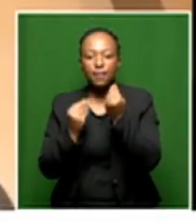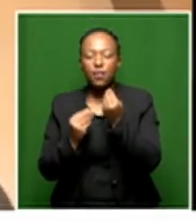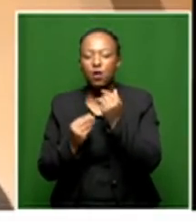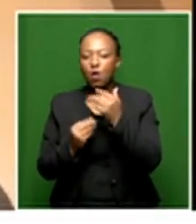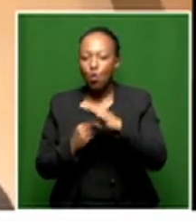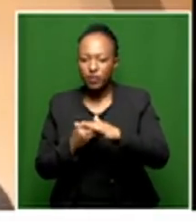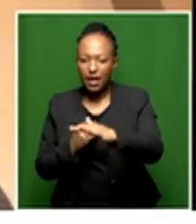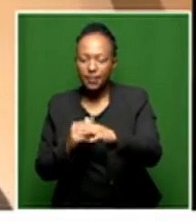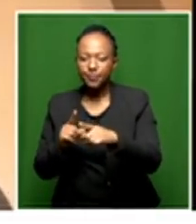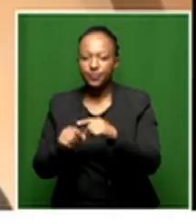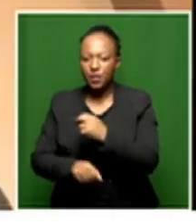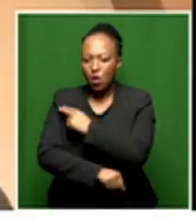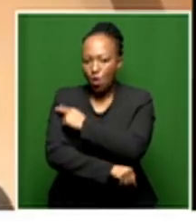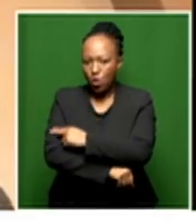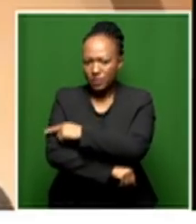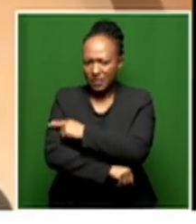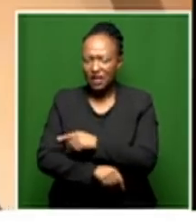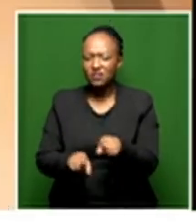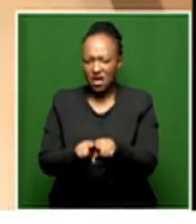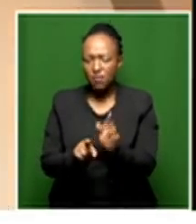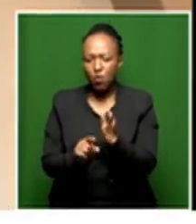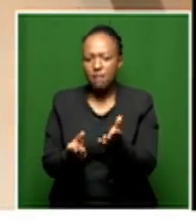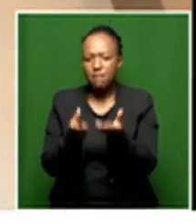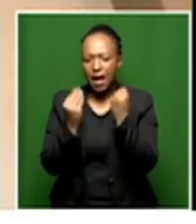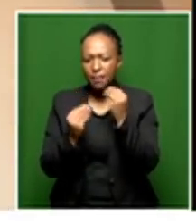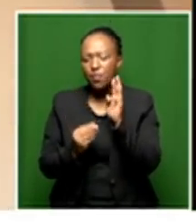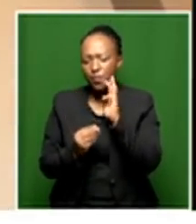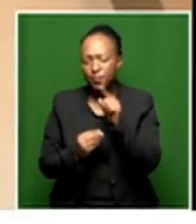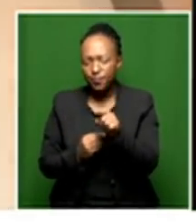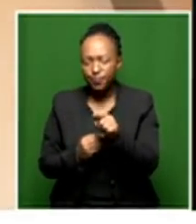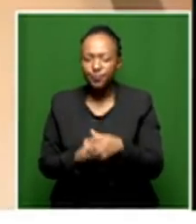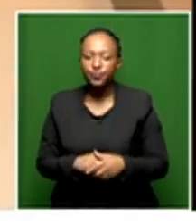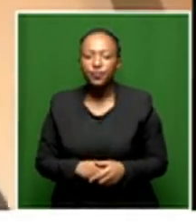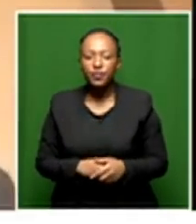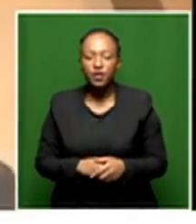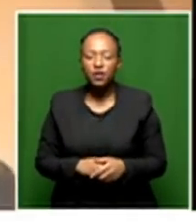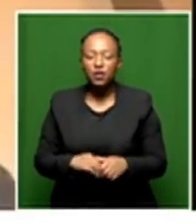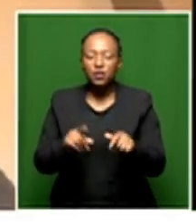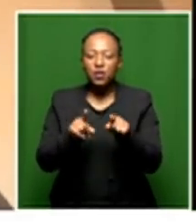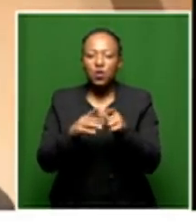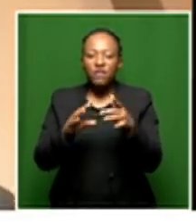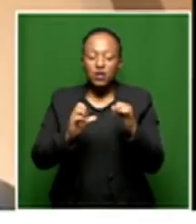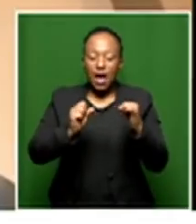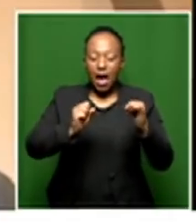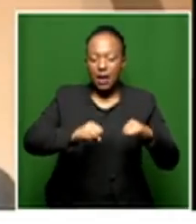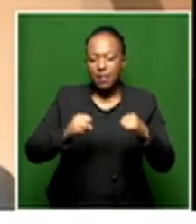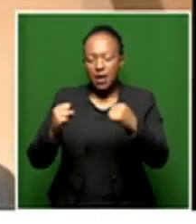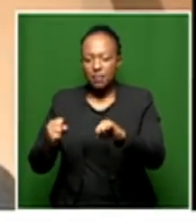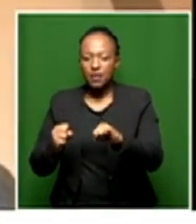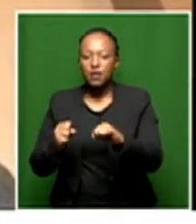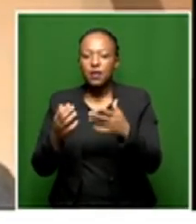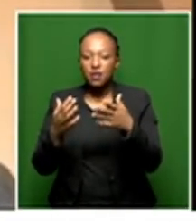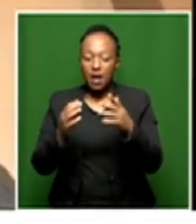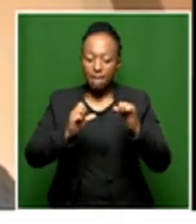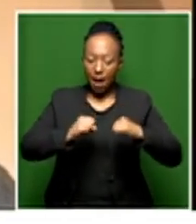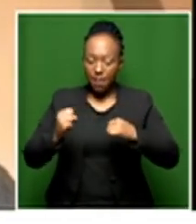The hospitals should also be getting water, but we also have an agreement between ourselves and